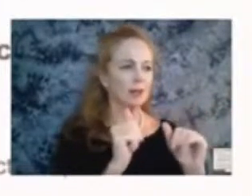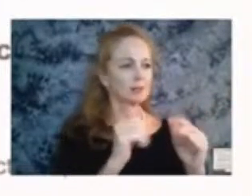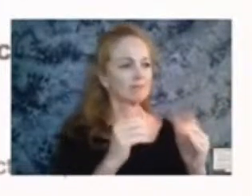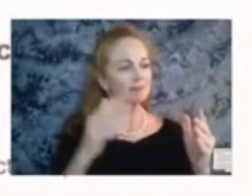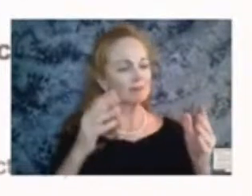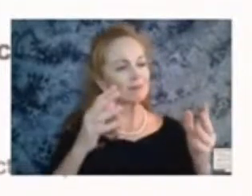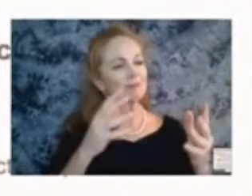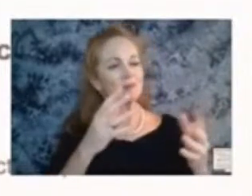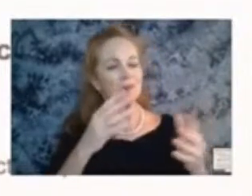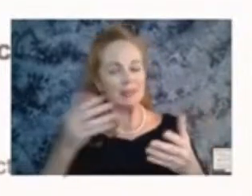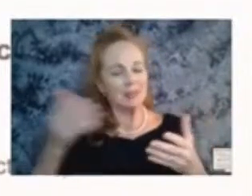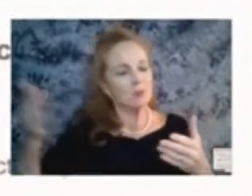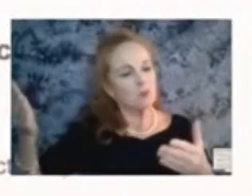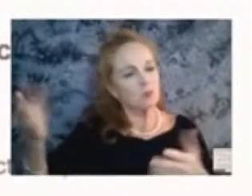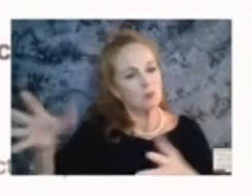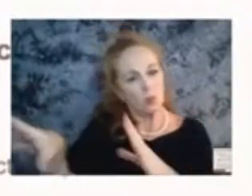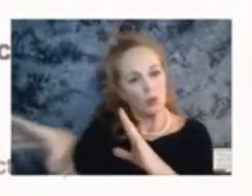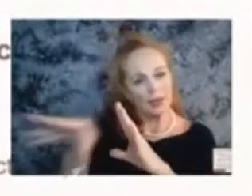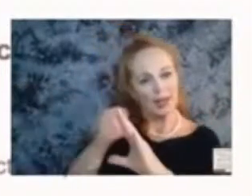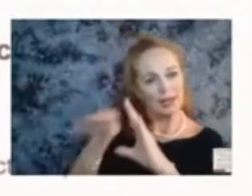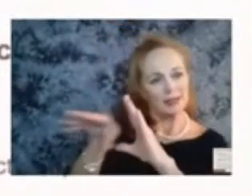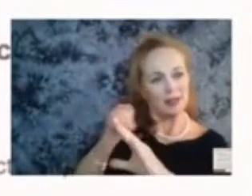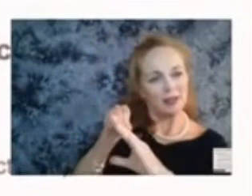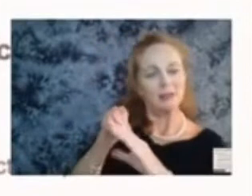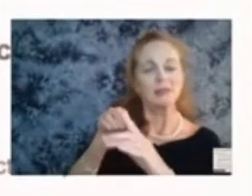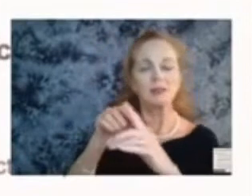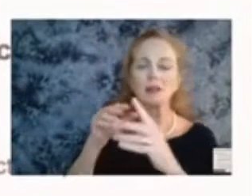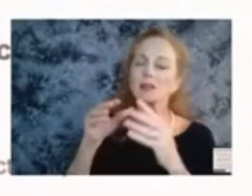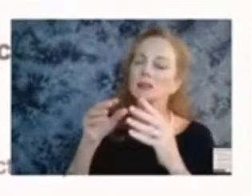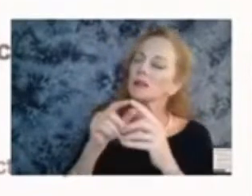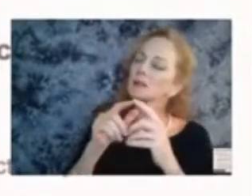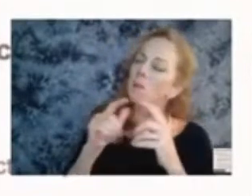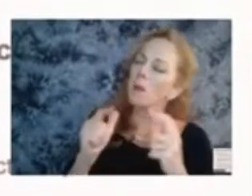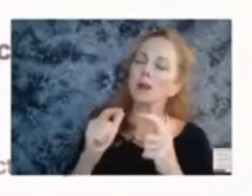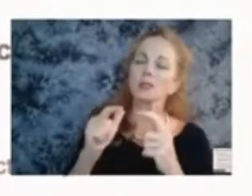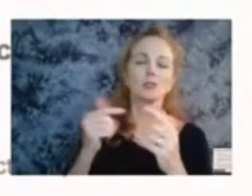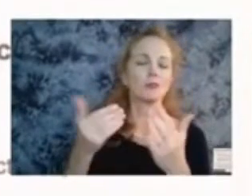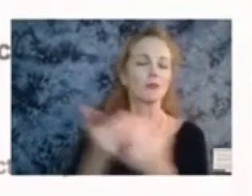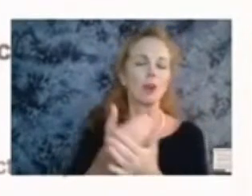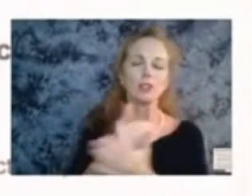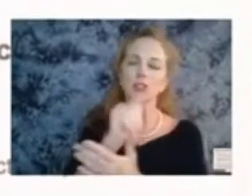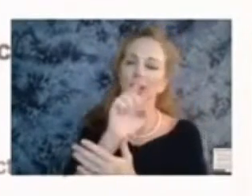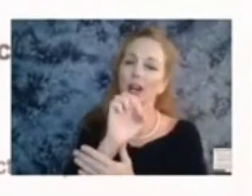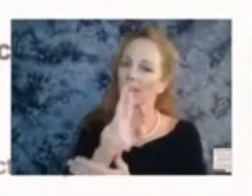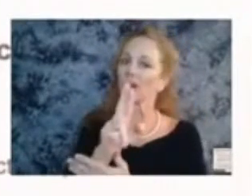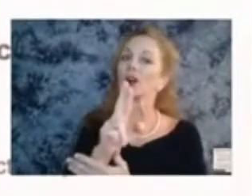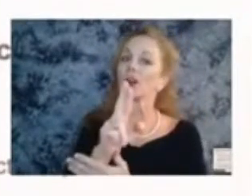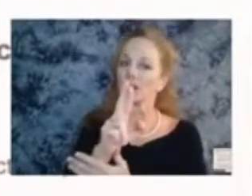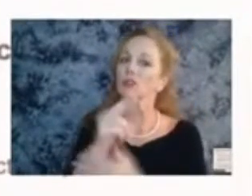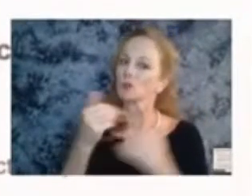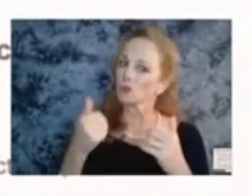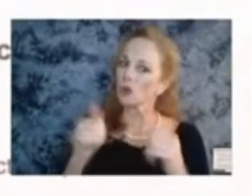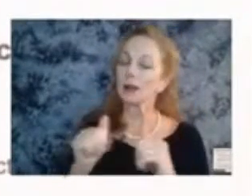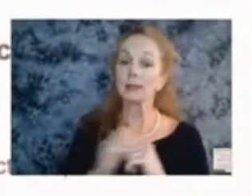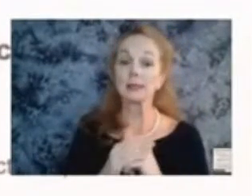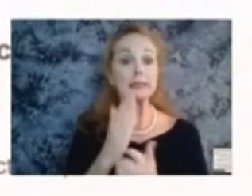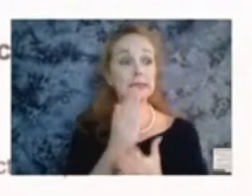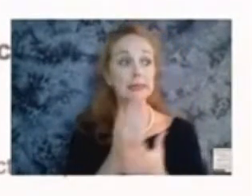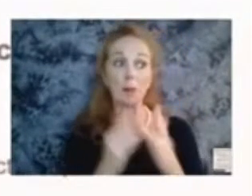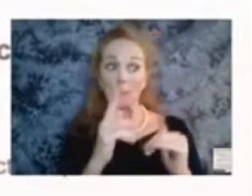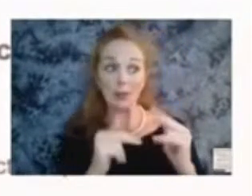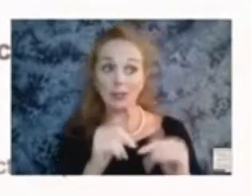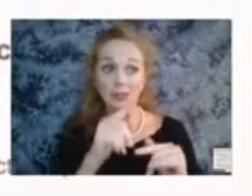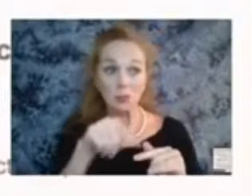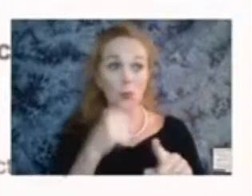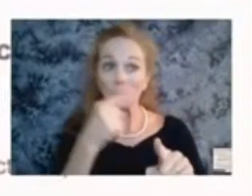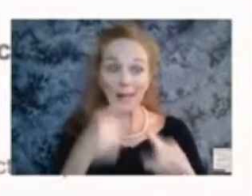air. For those sites that have no mechanical capability of pushing in that fresh outside air, we also are